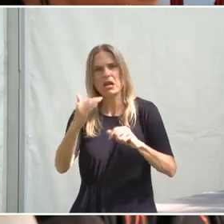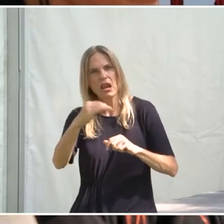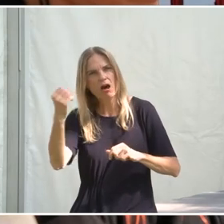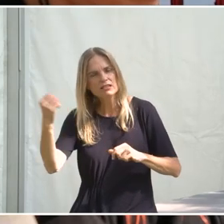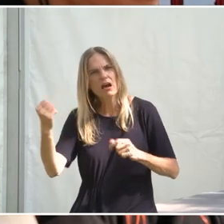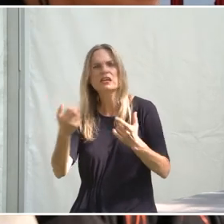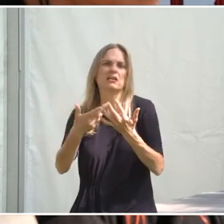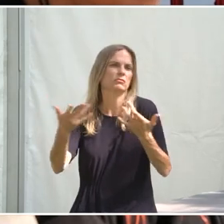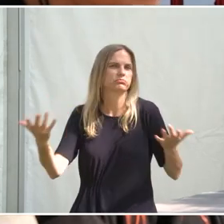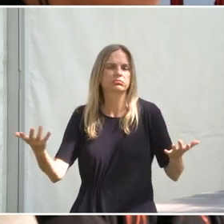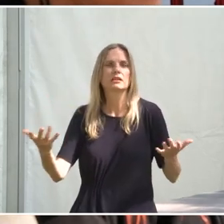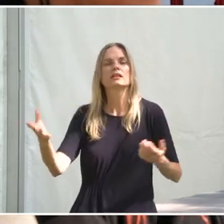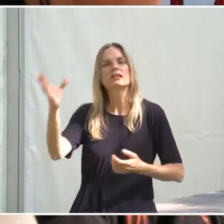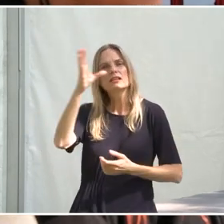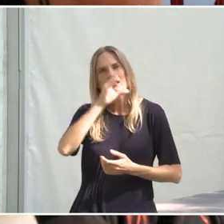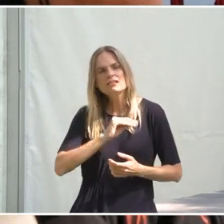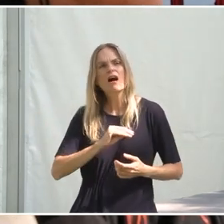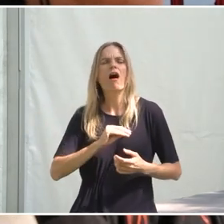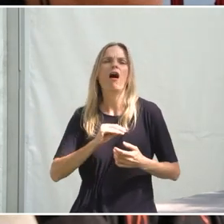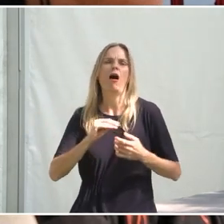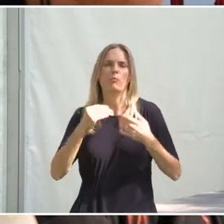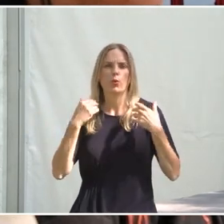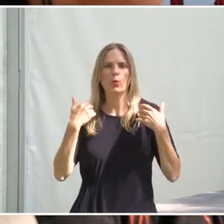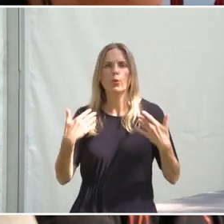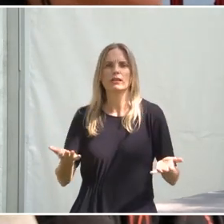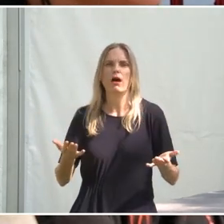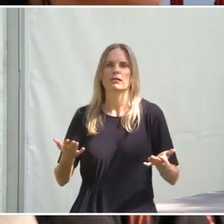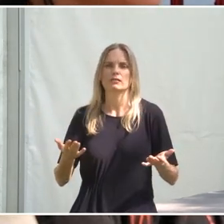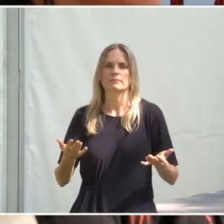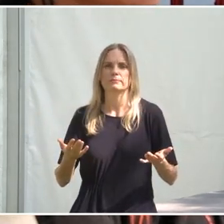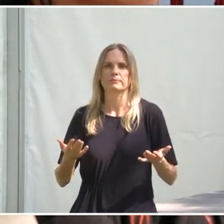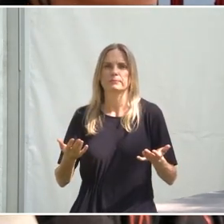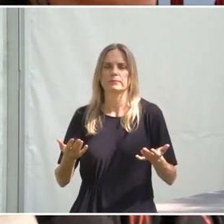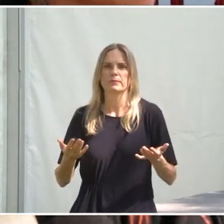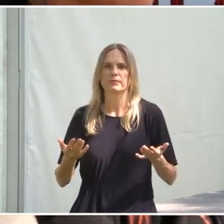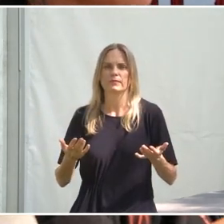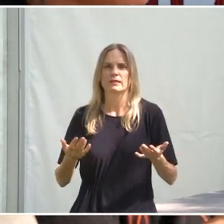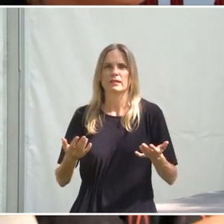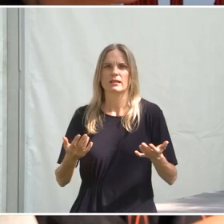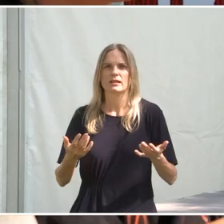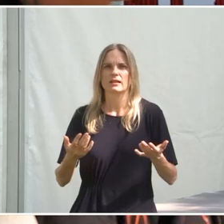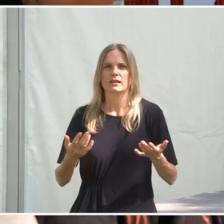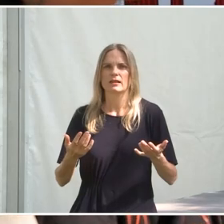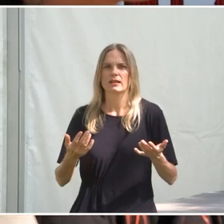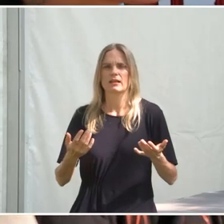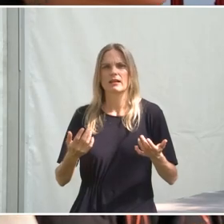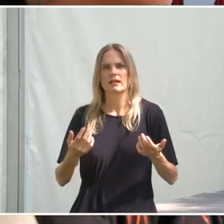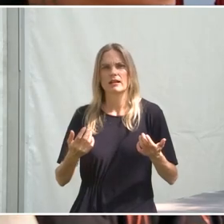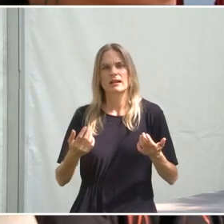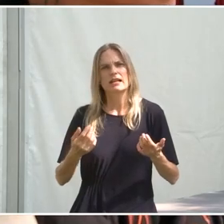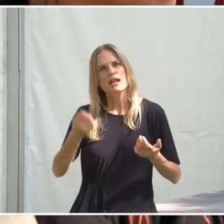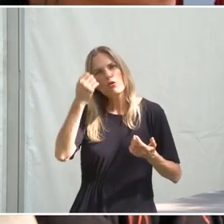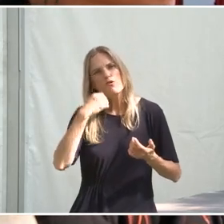if you wish, how can educational institutions actually help to reduce the